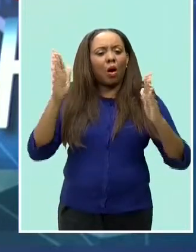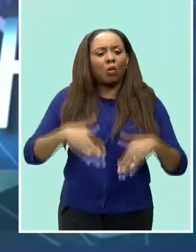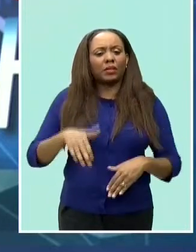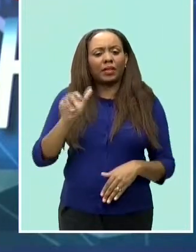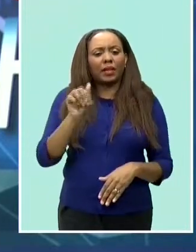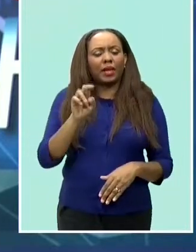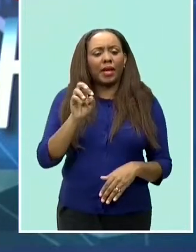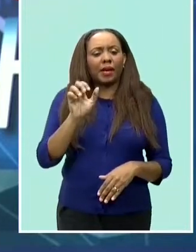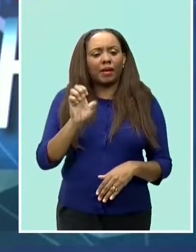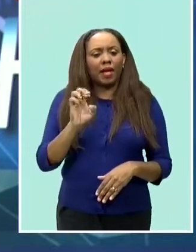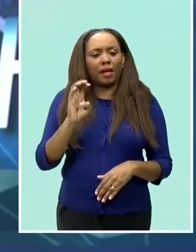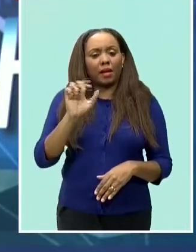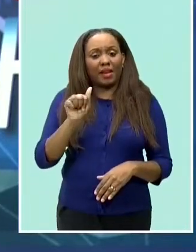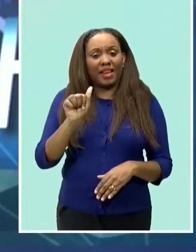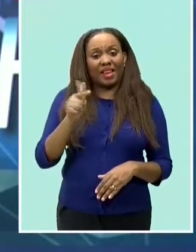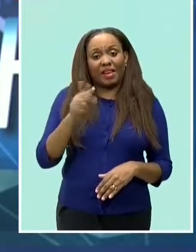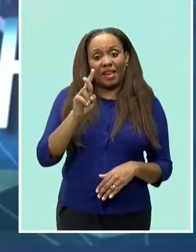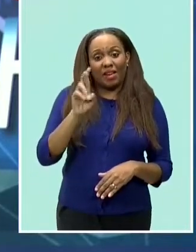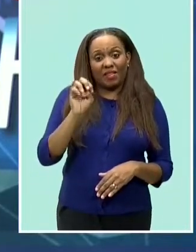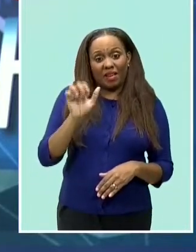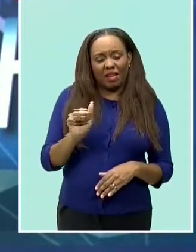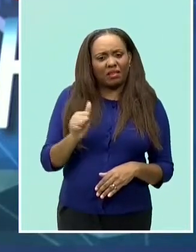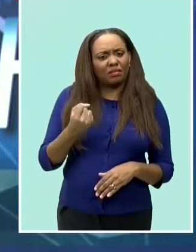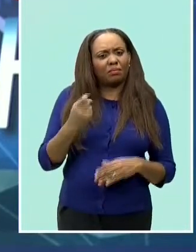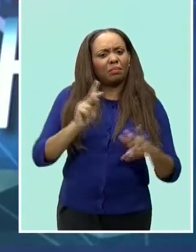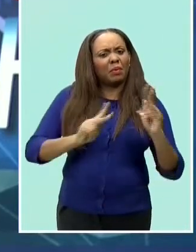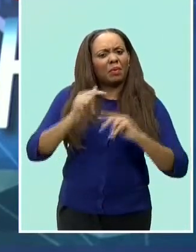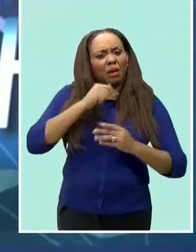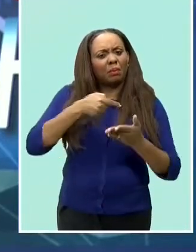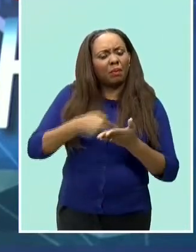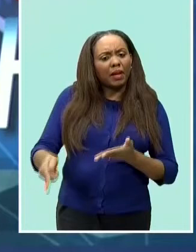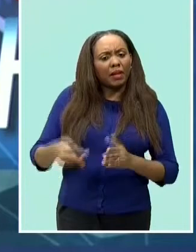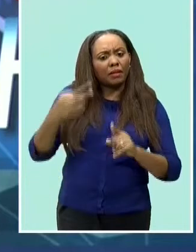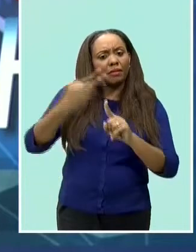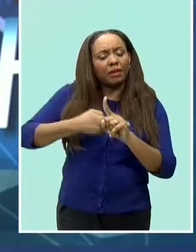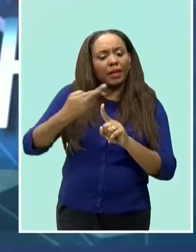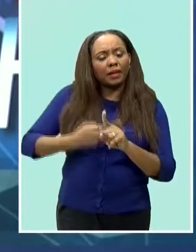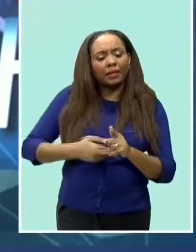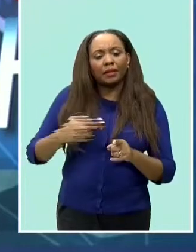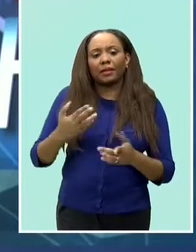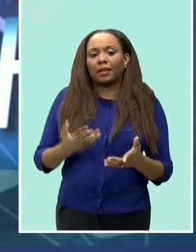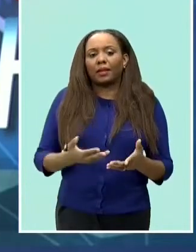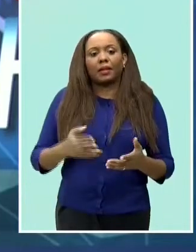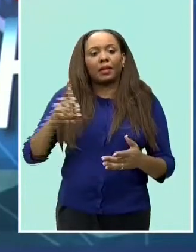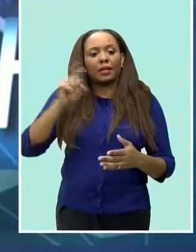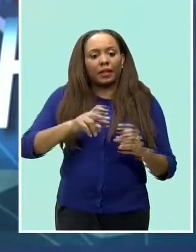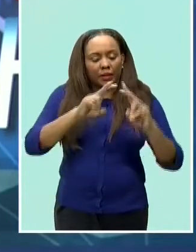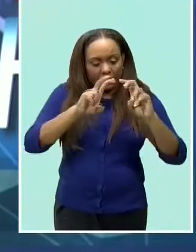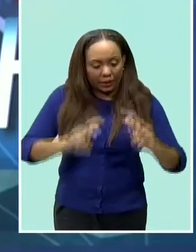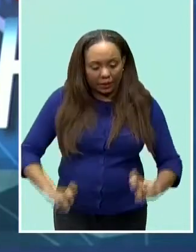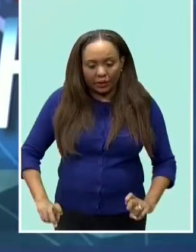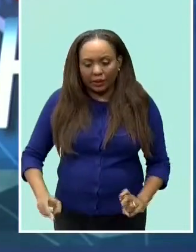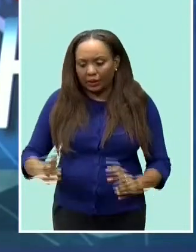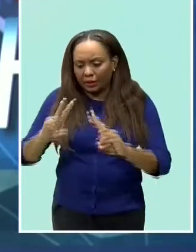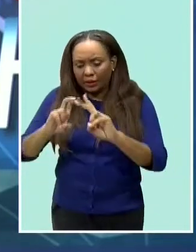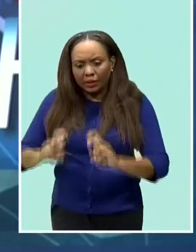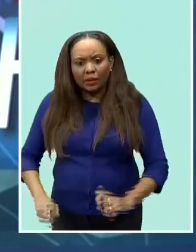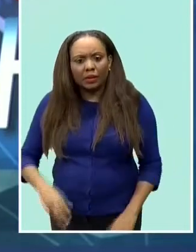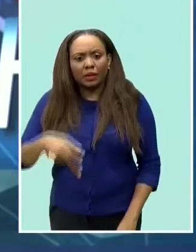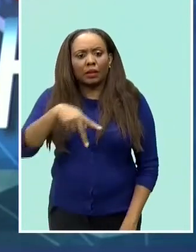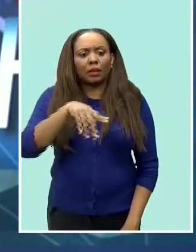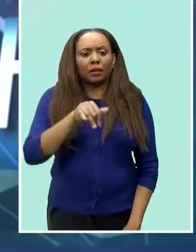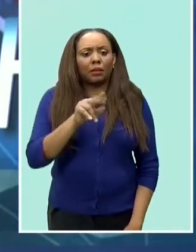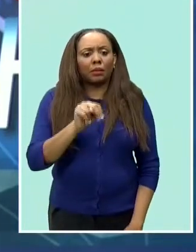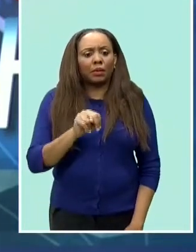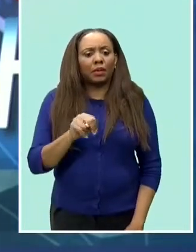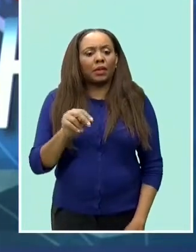rents as they should, so no money is coming in. He says in order to do a proper inspection of the estate in the Pine, about half